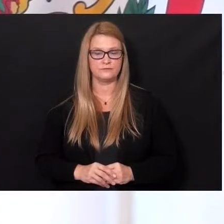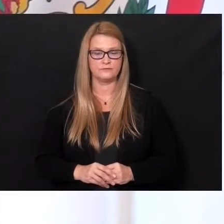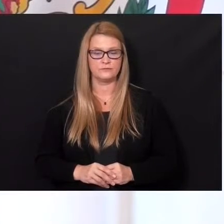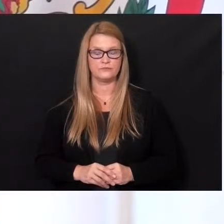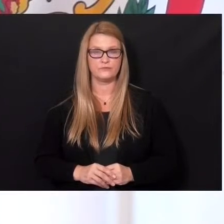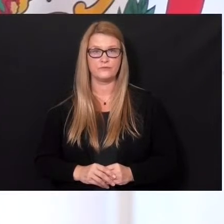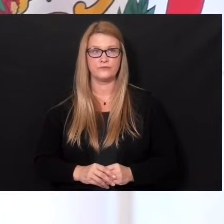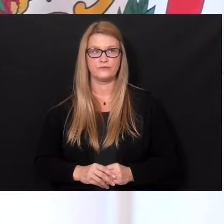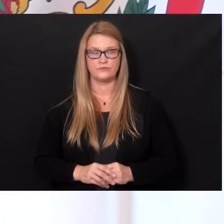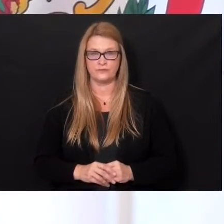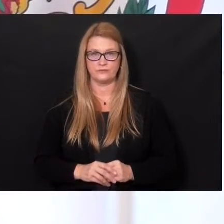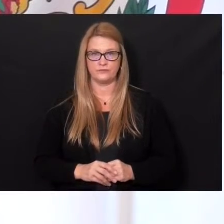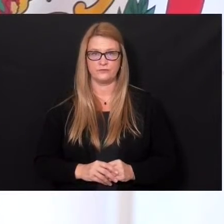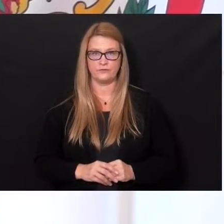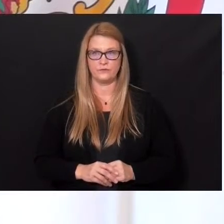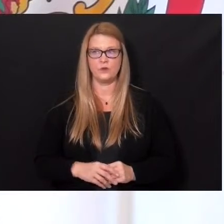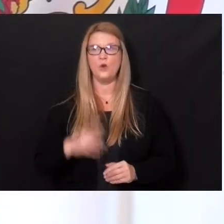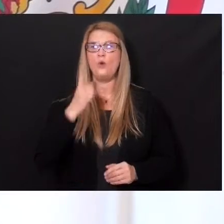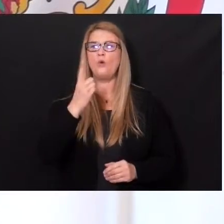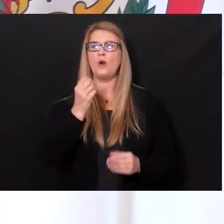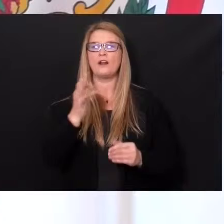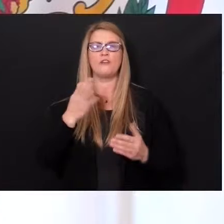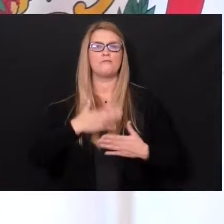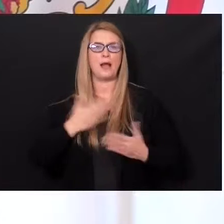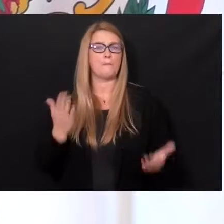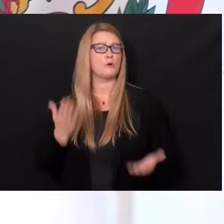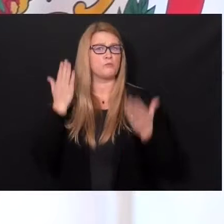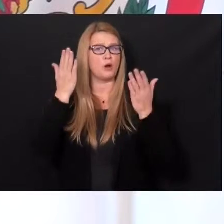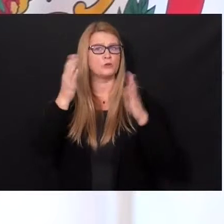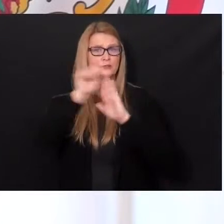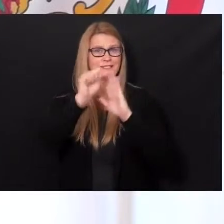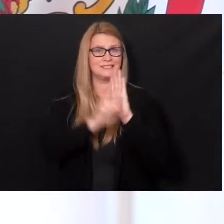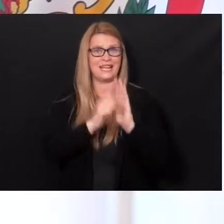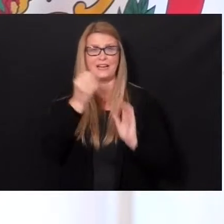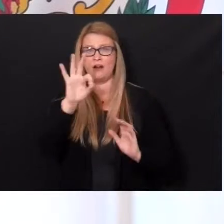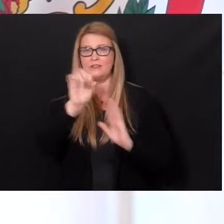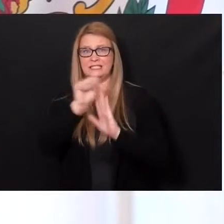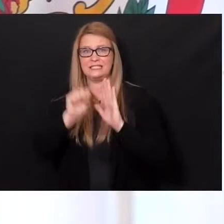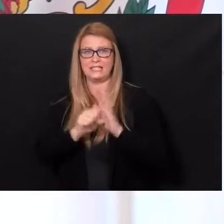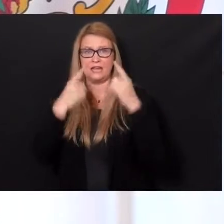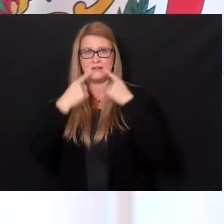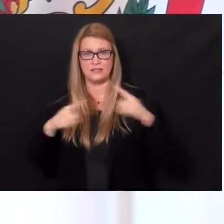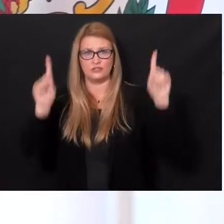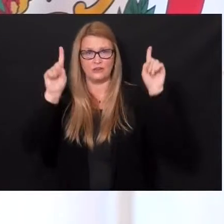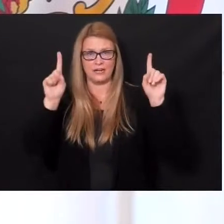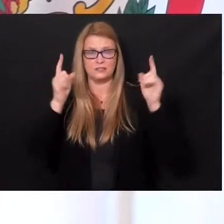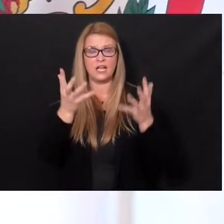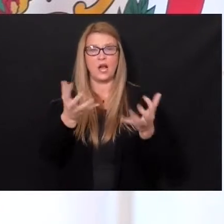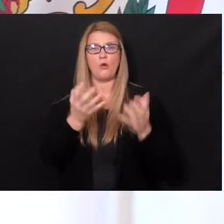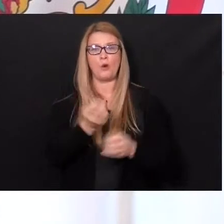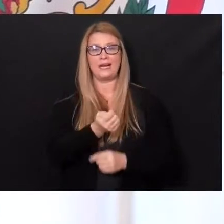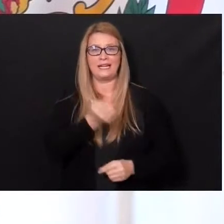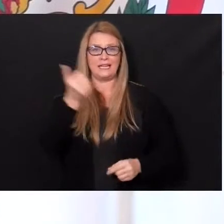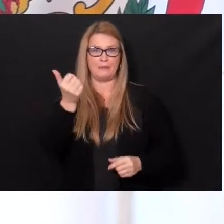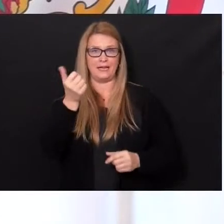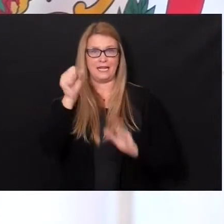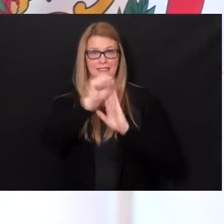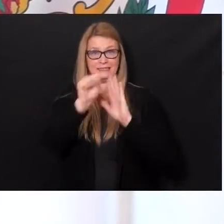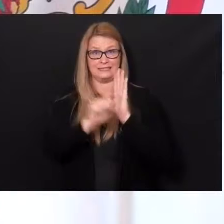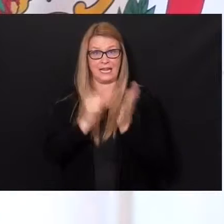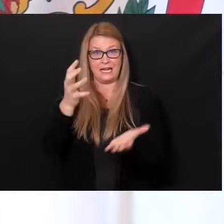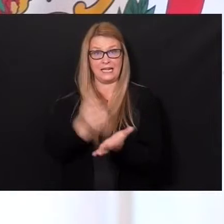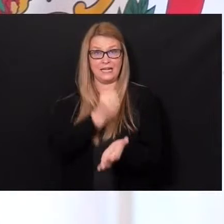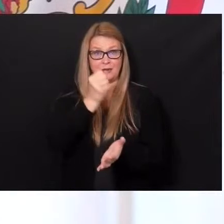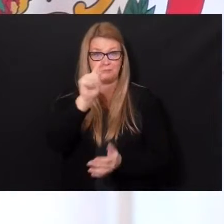that I proposed in the State of the State was the elimination of our state income tax. Over